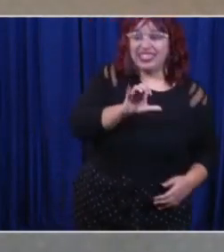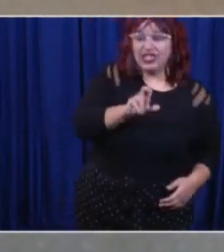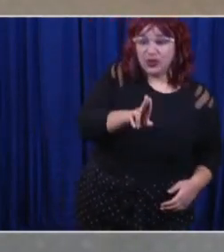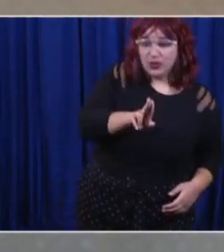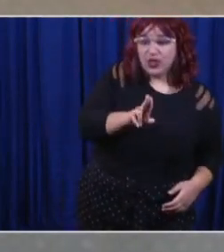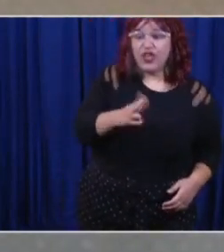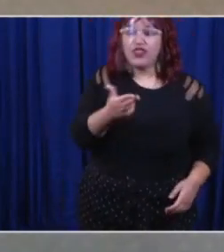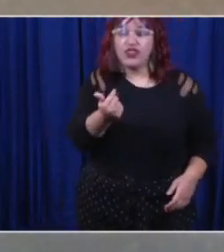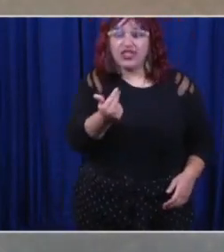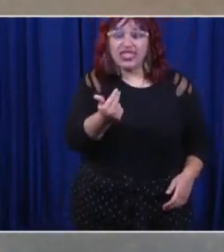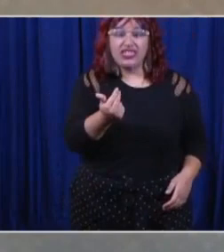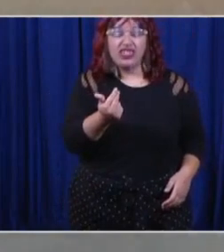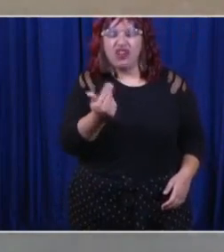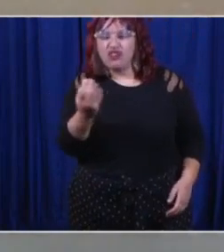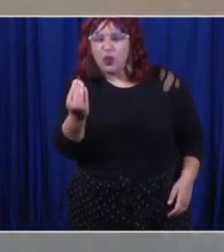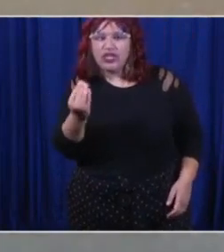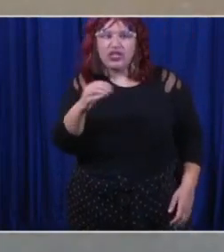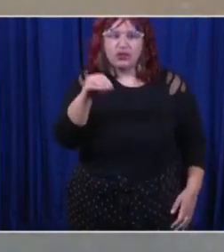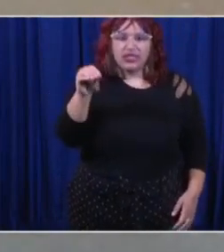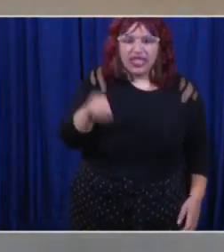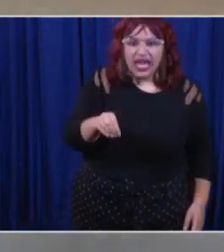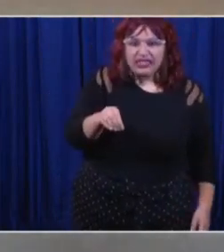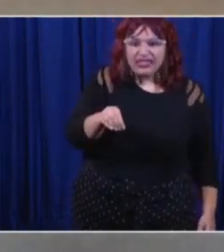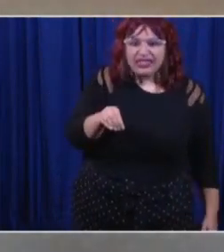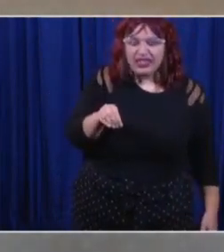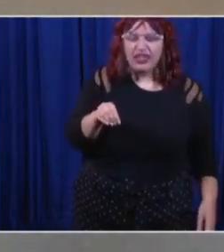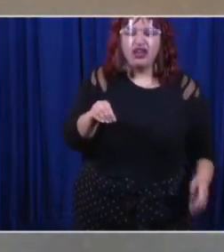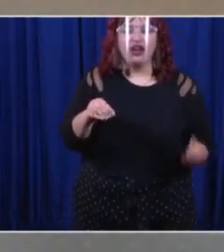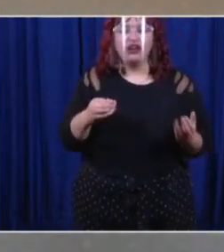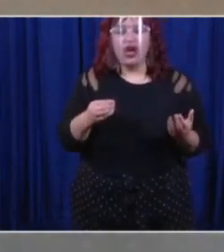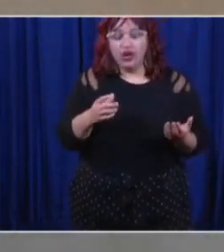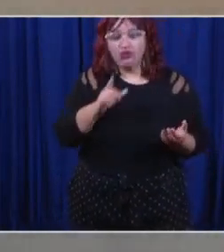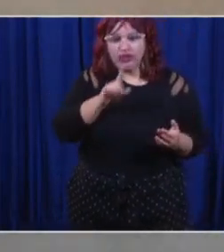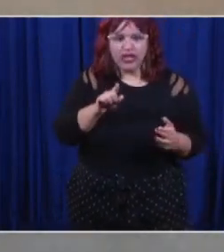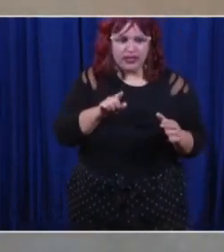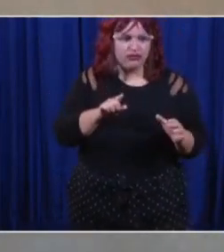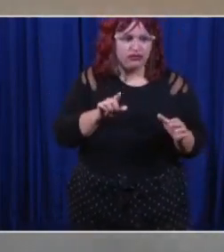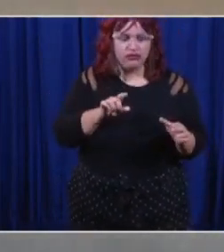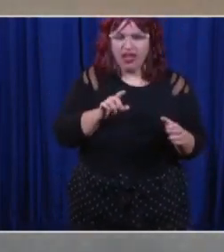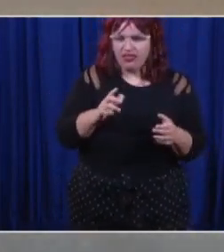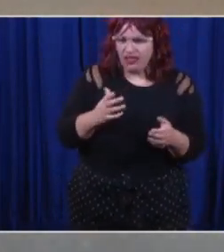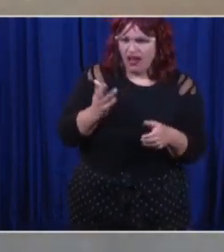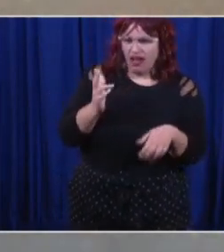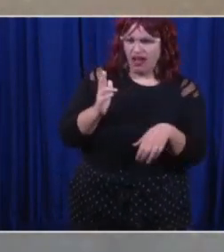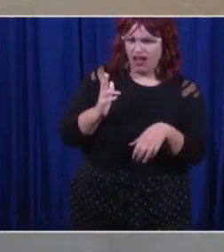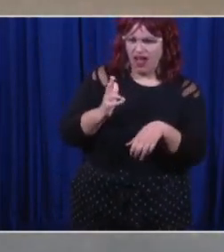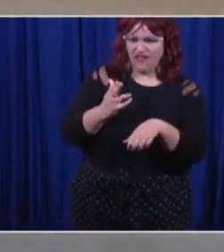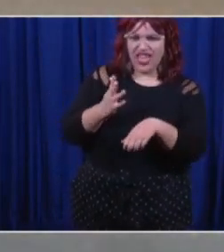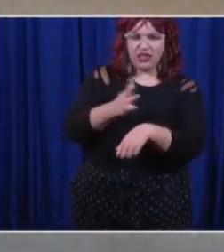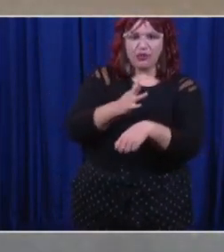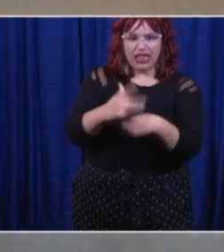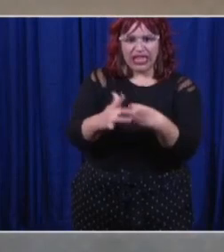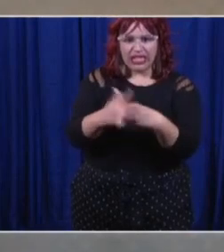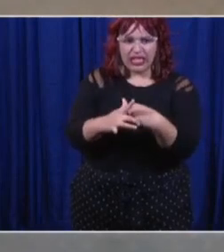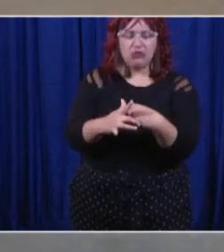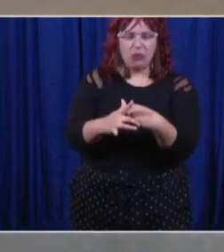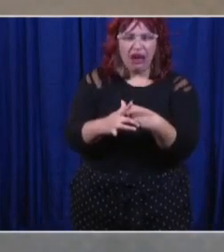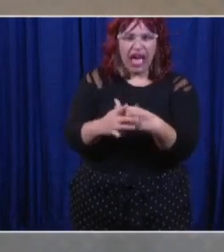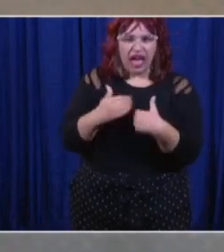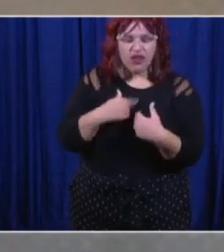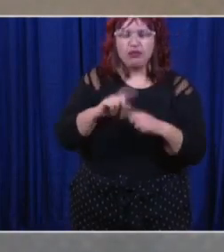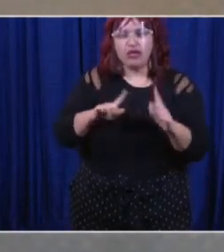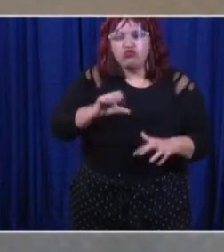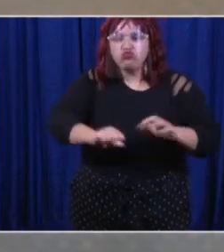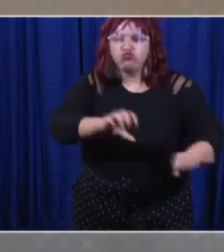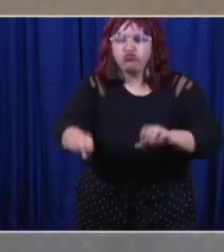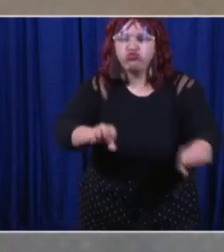total ICU use of about 70 to 75%. But what we're seeing is we're getting a lot of our caregivers who are